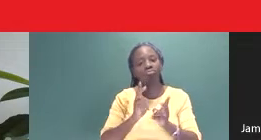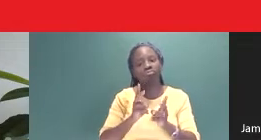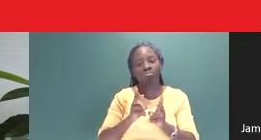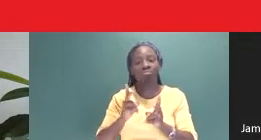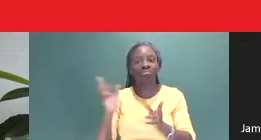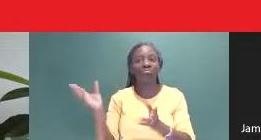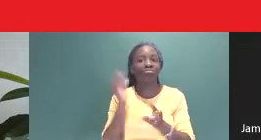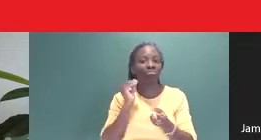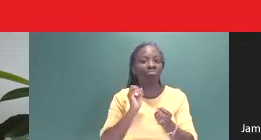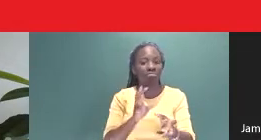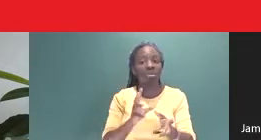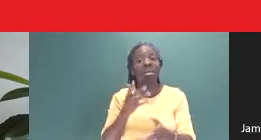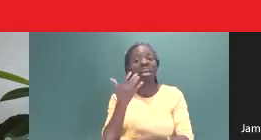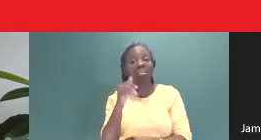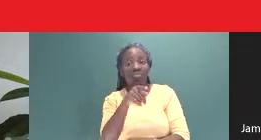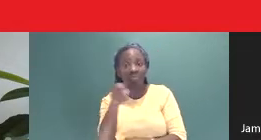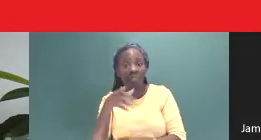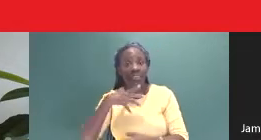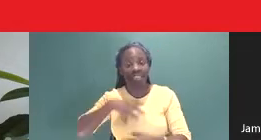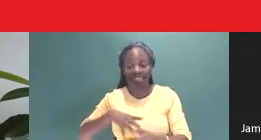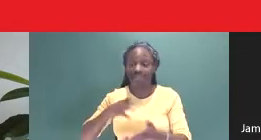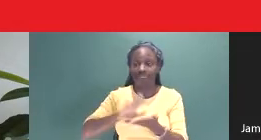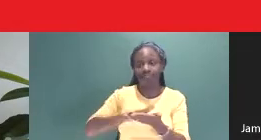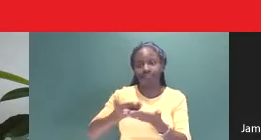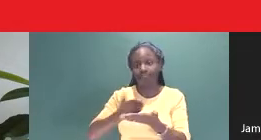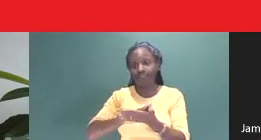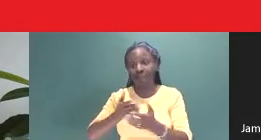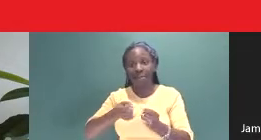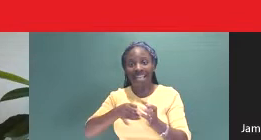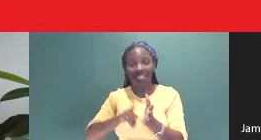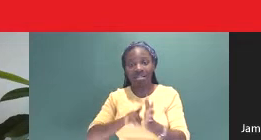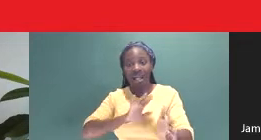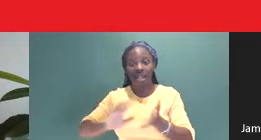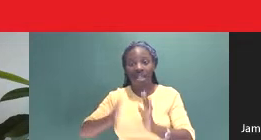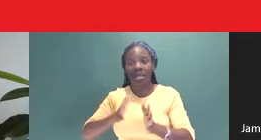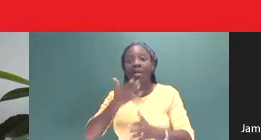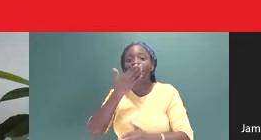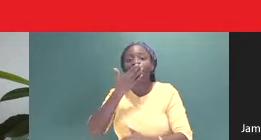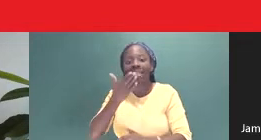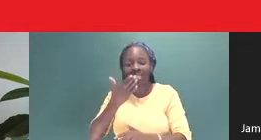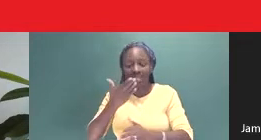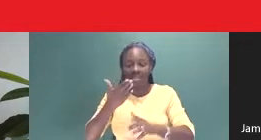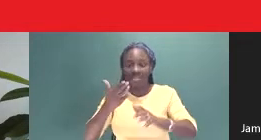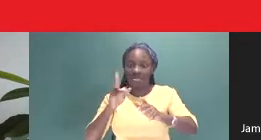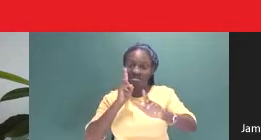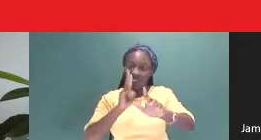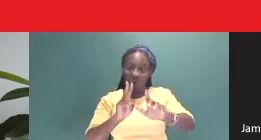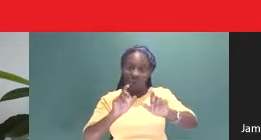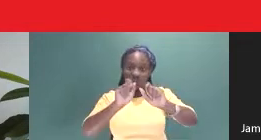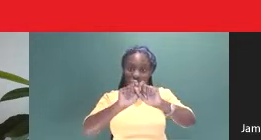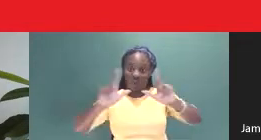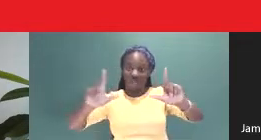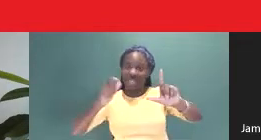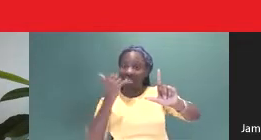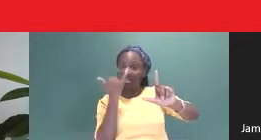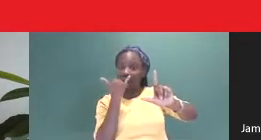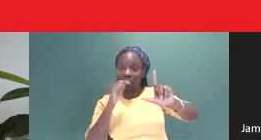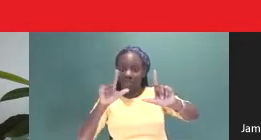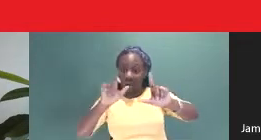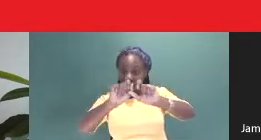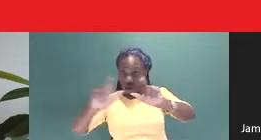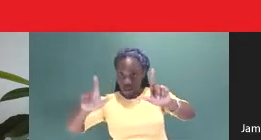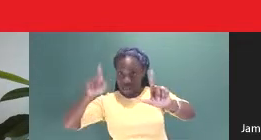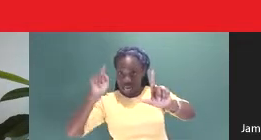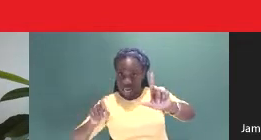you need sign language interpretation, please double click on Sandra and then